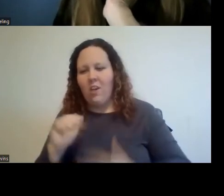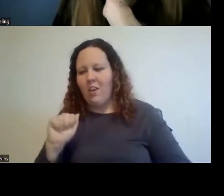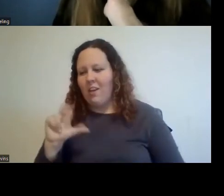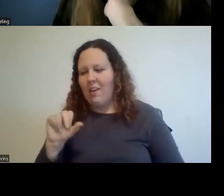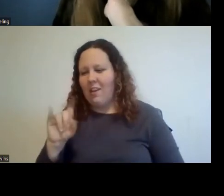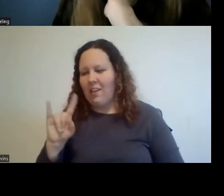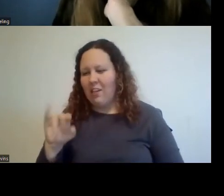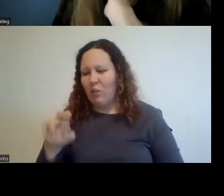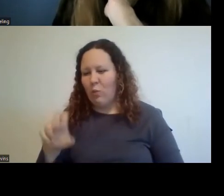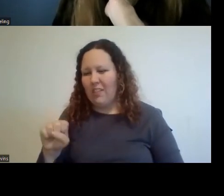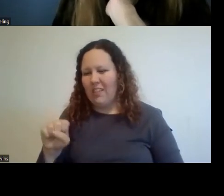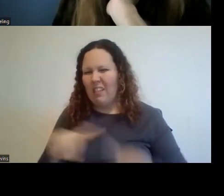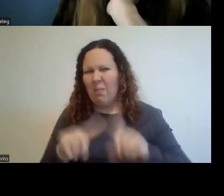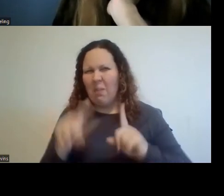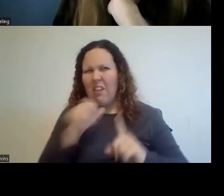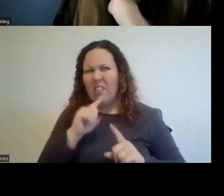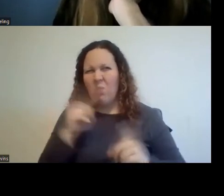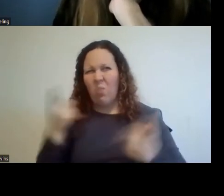happen.